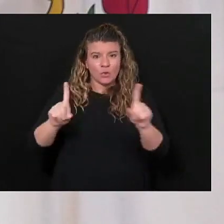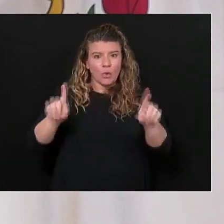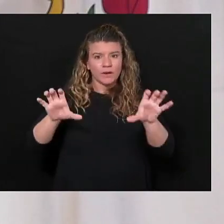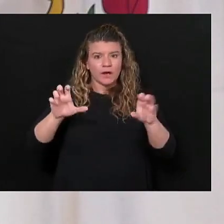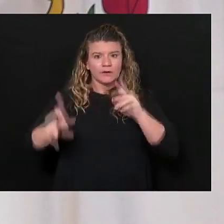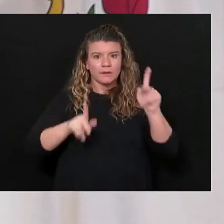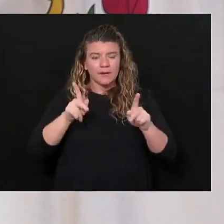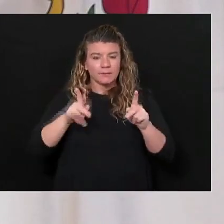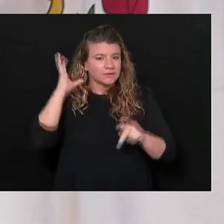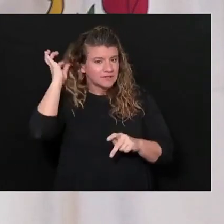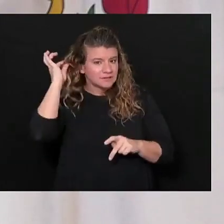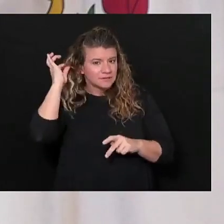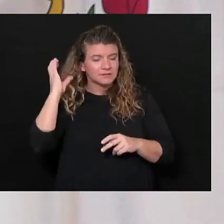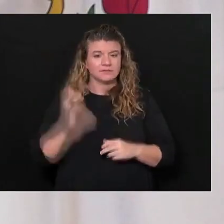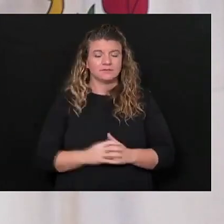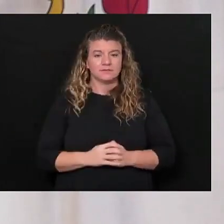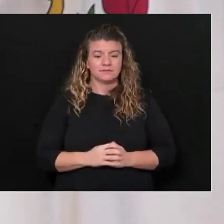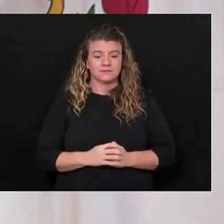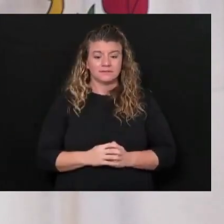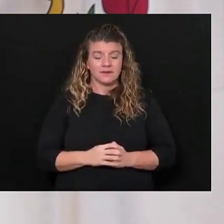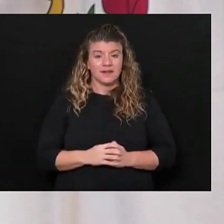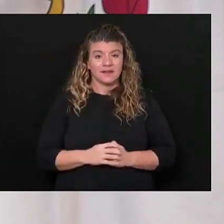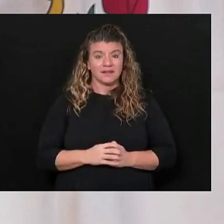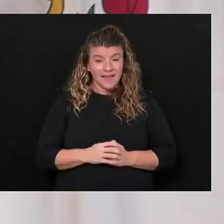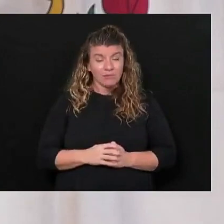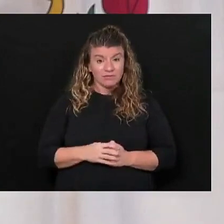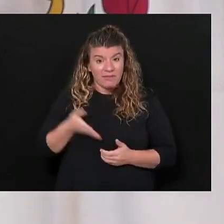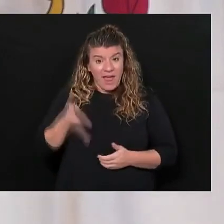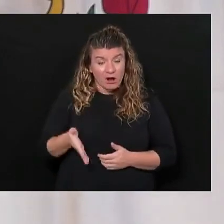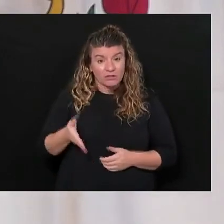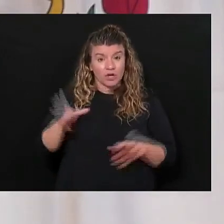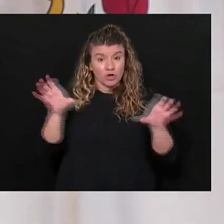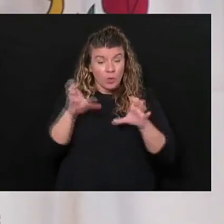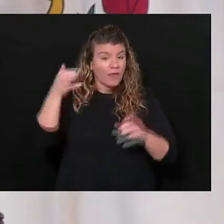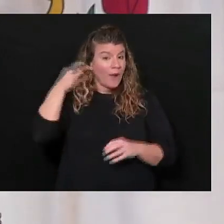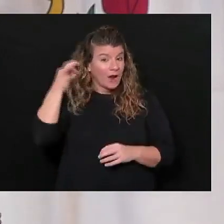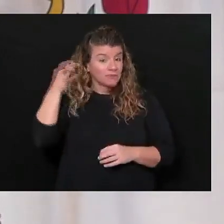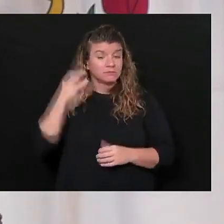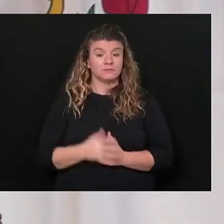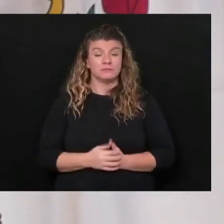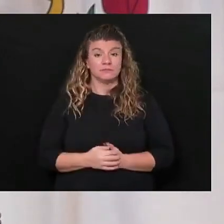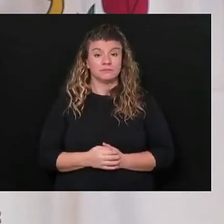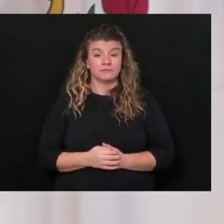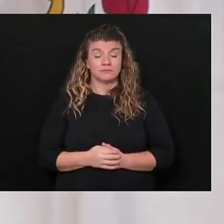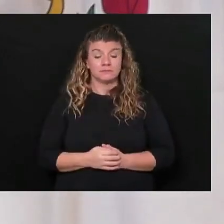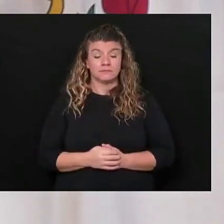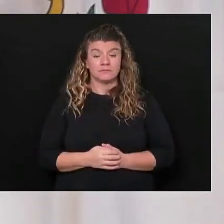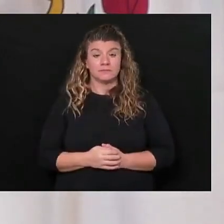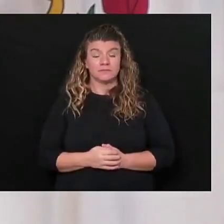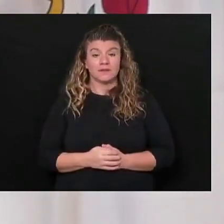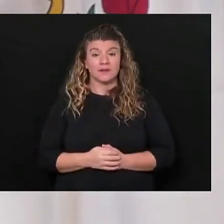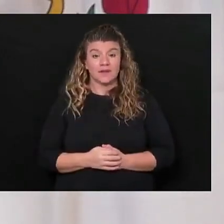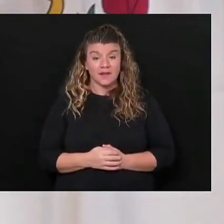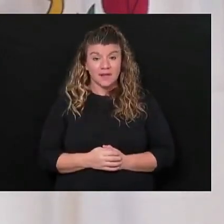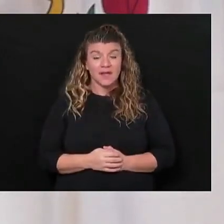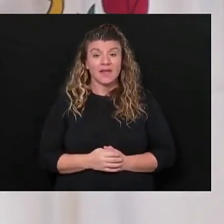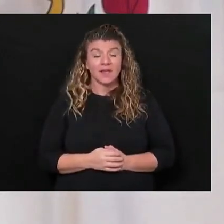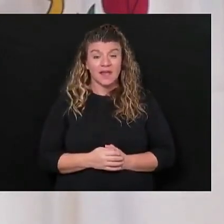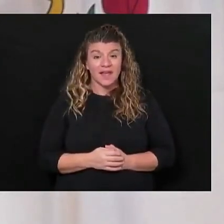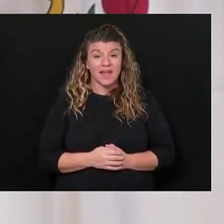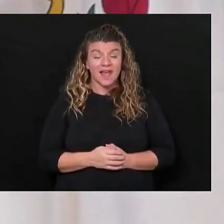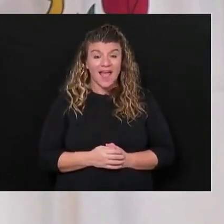customers. They were right in the face of 100 customers and absolutely 0